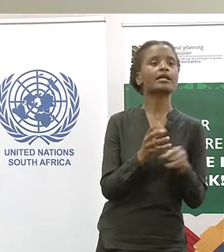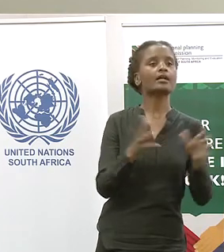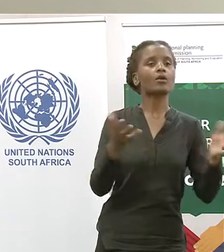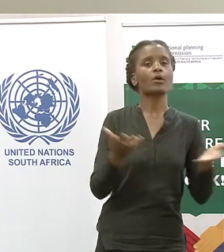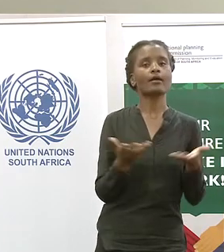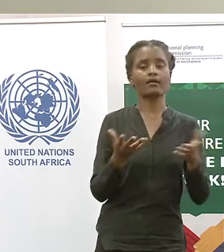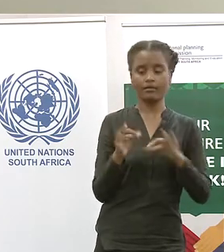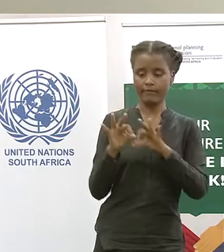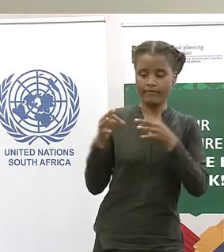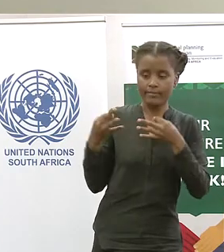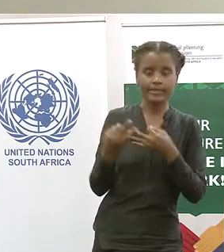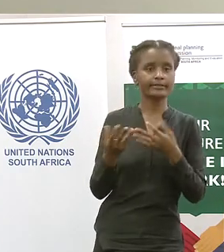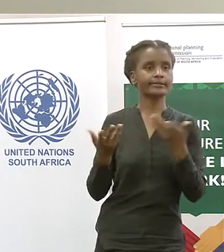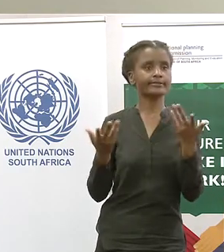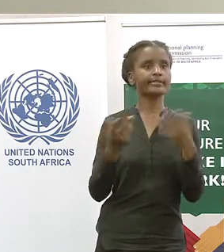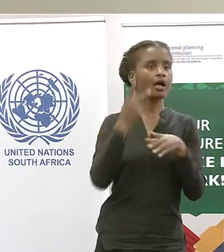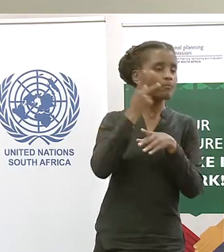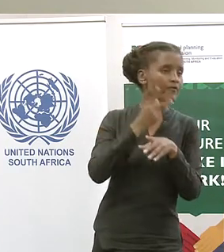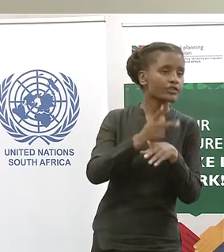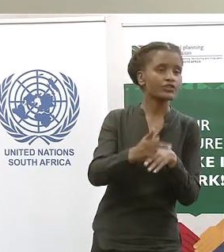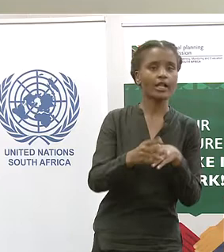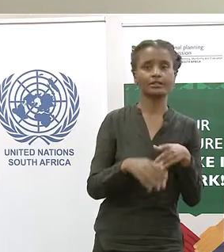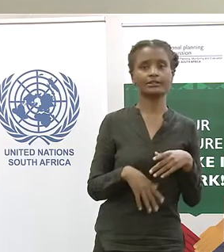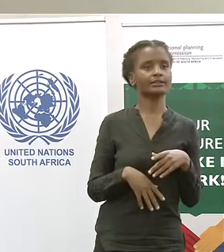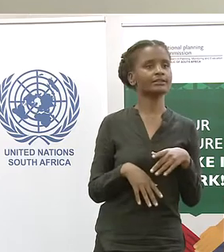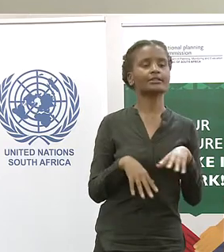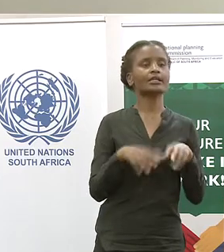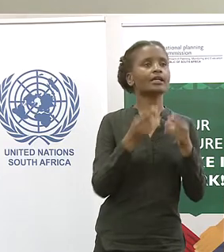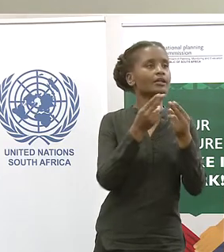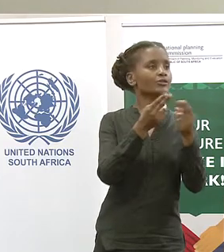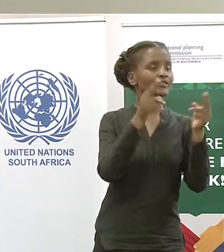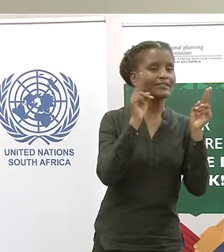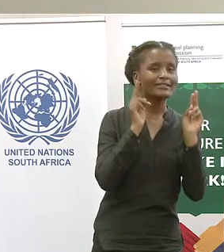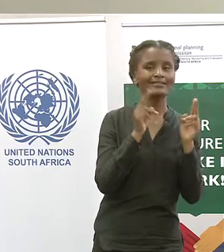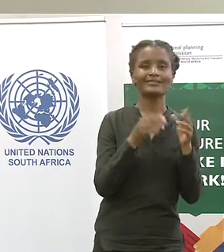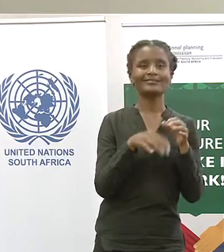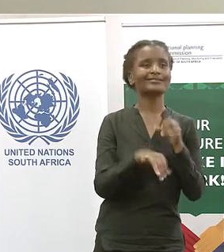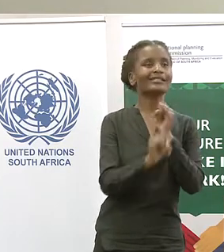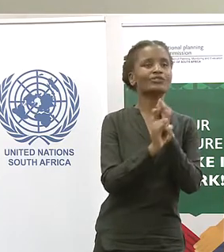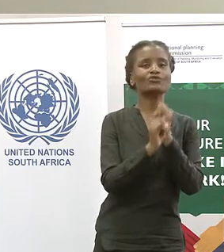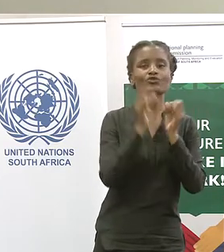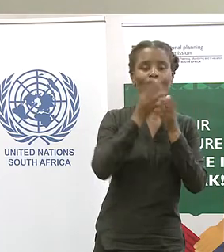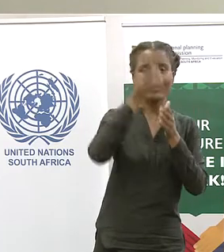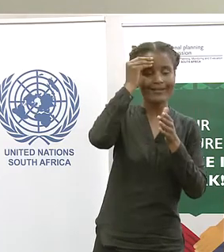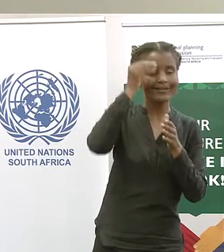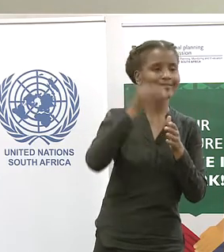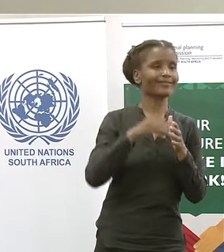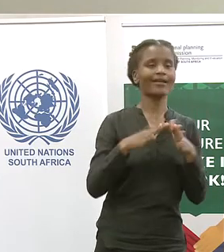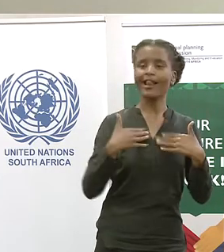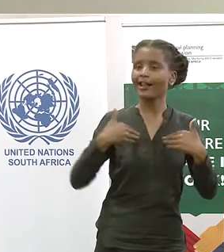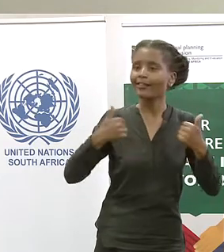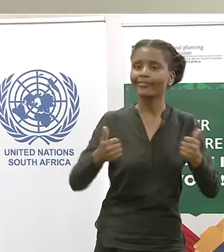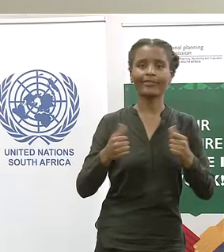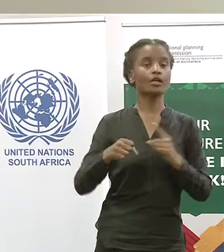to professionals, in terms of the institutions of learning, institutions of health, but generally in